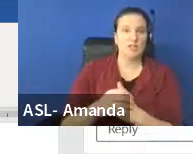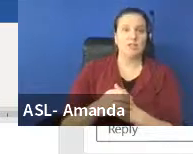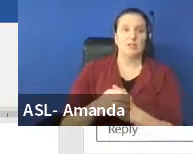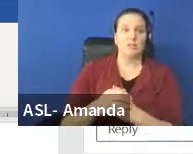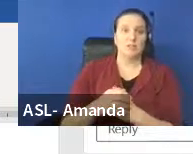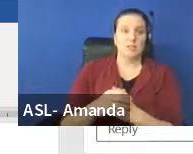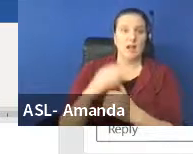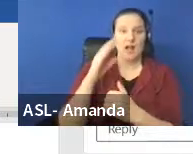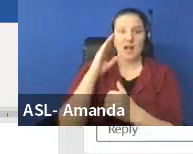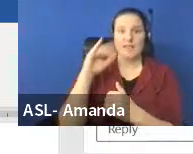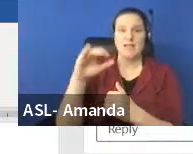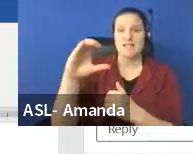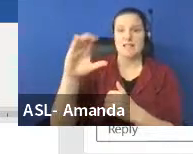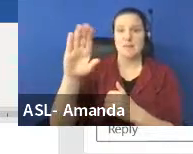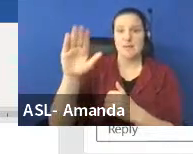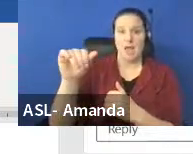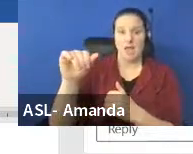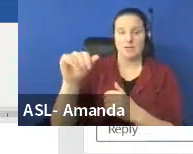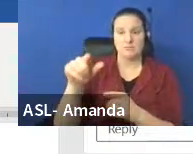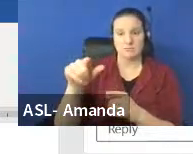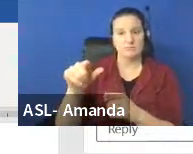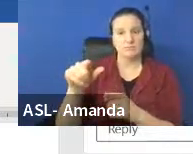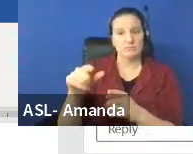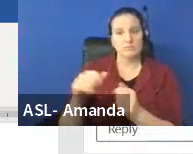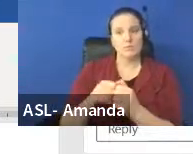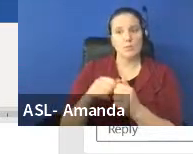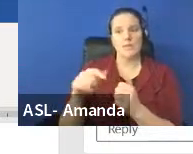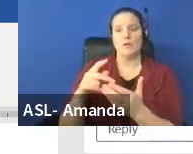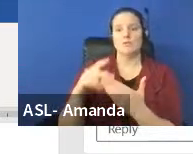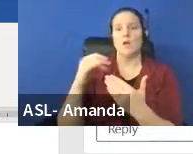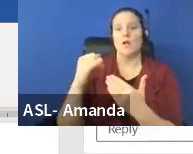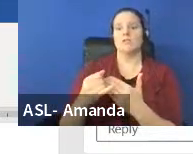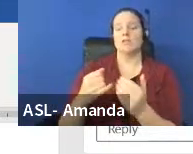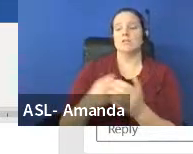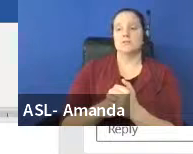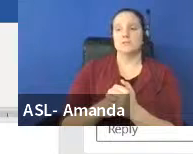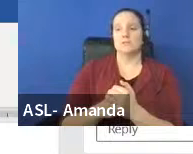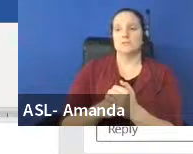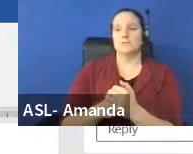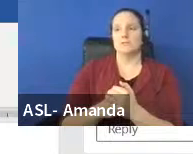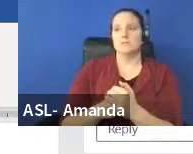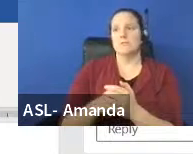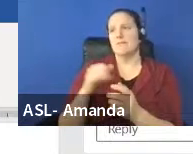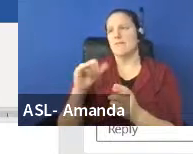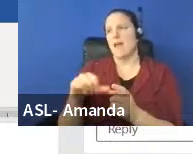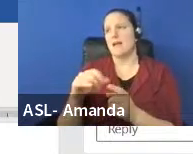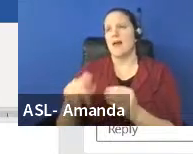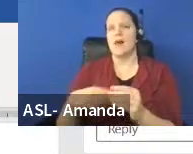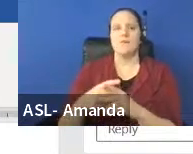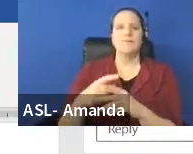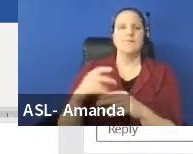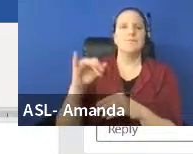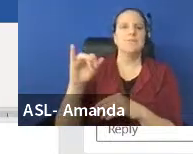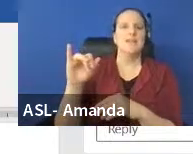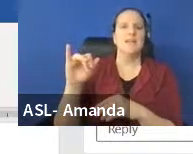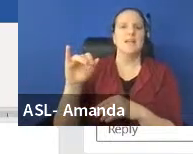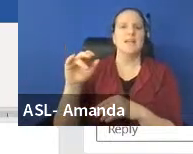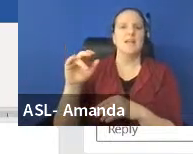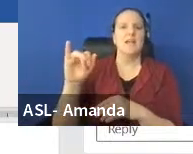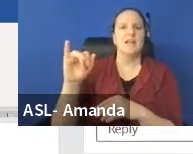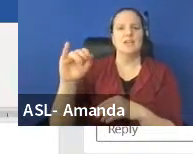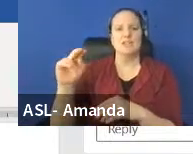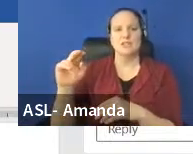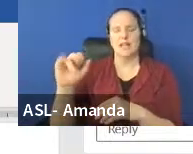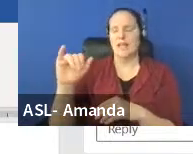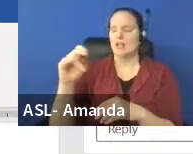think that CBAs with respect to these types of projects, especially this kind of interstate collaboration, could really